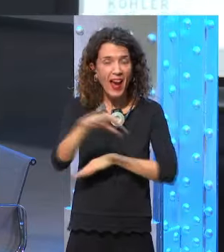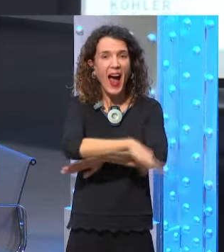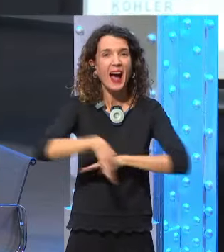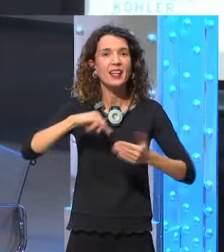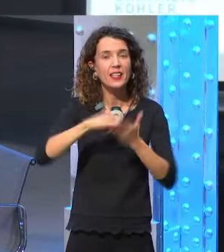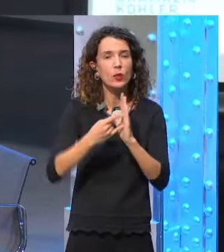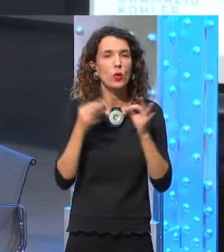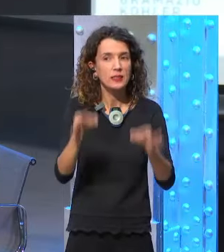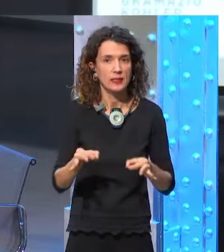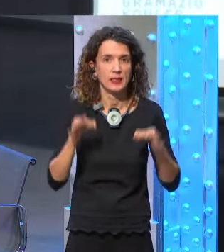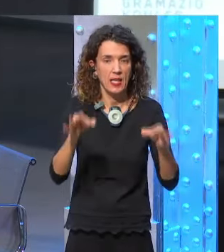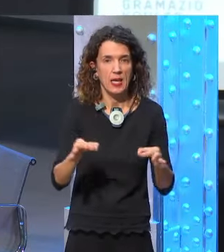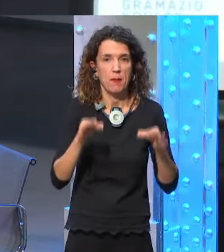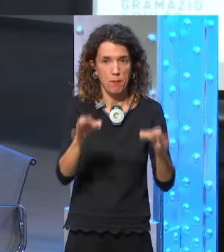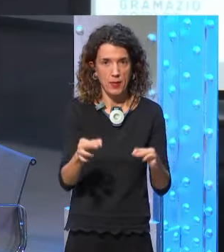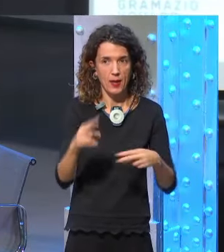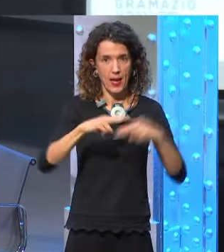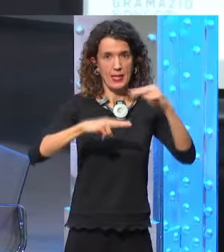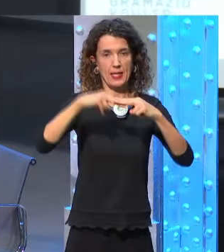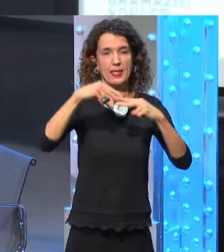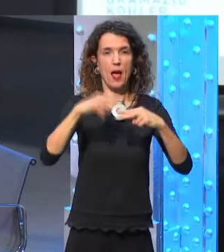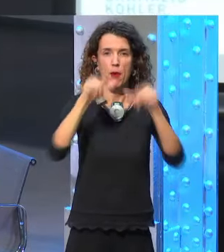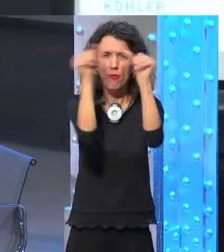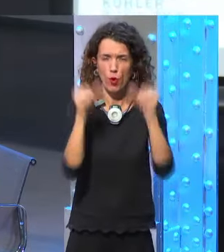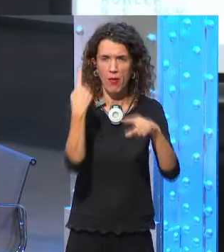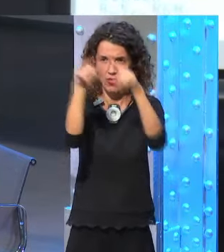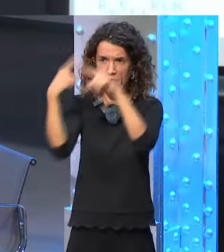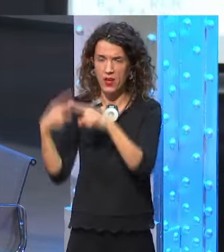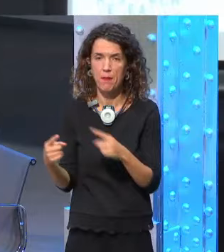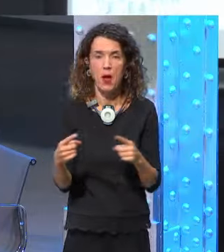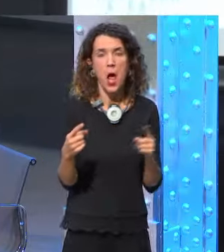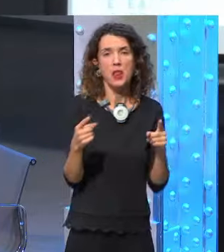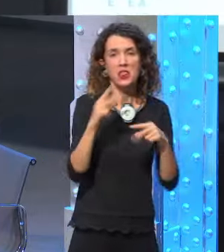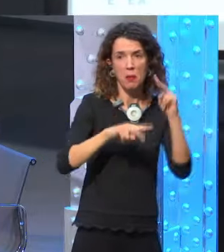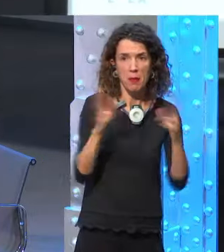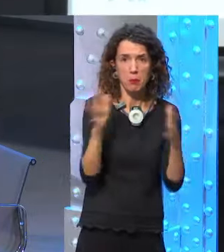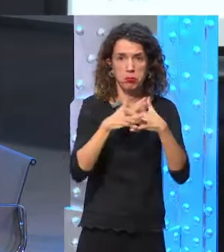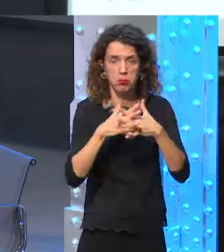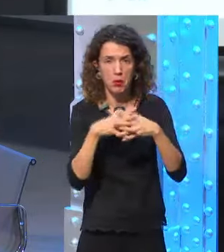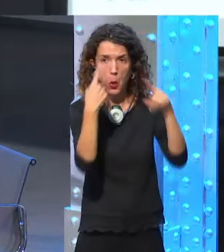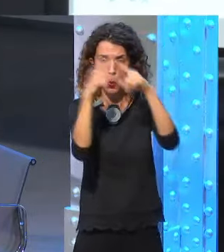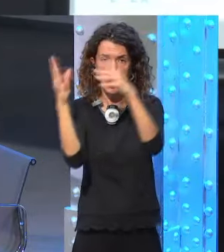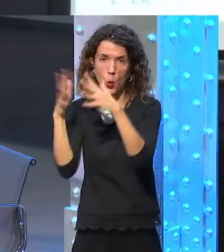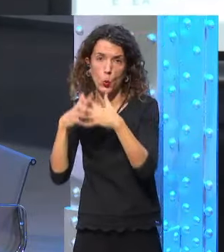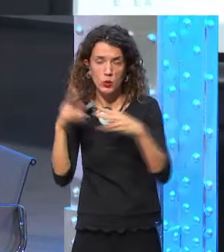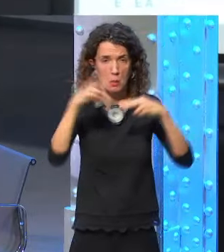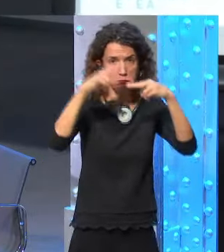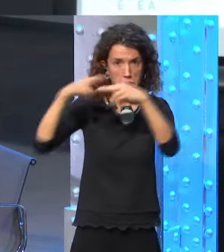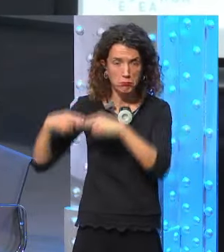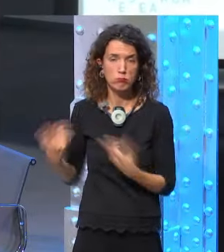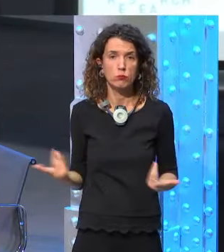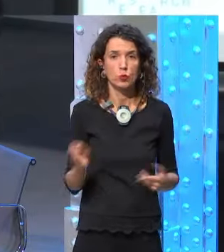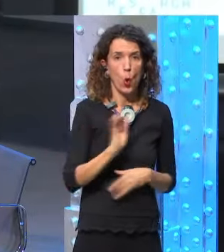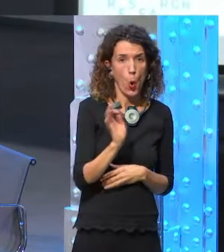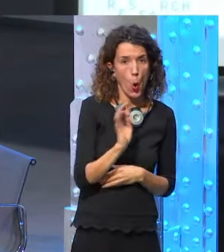right? Joined somehow, brought together, and ideally brought in a nice